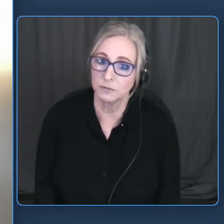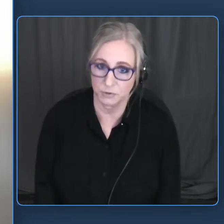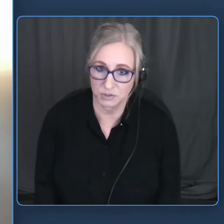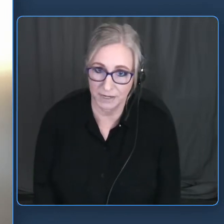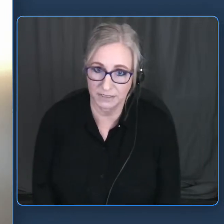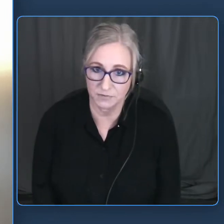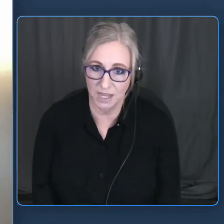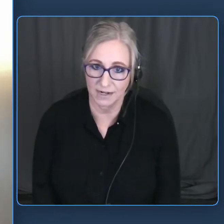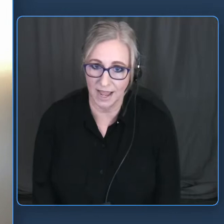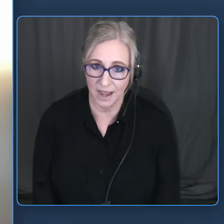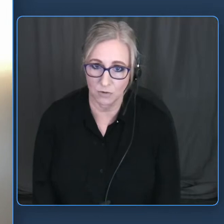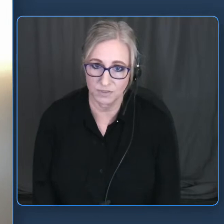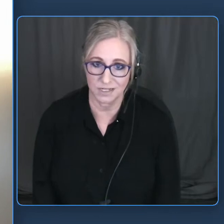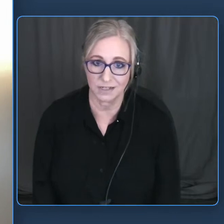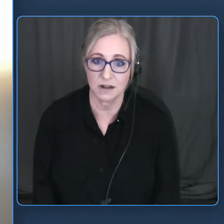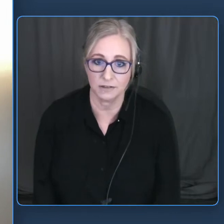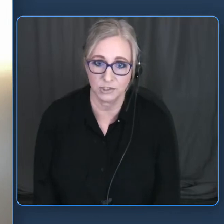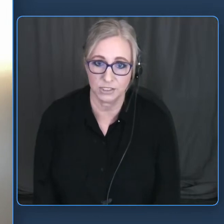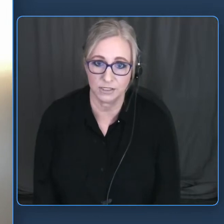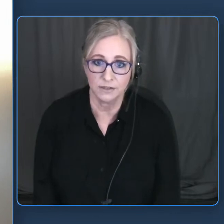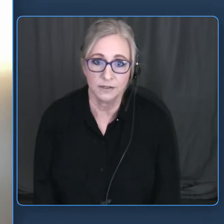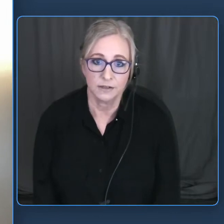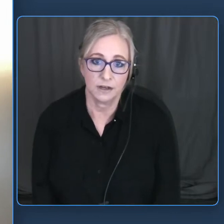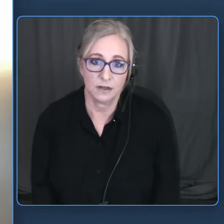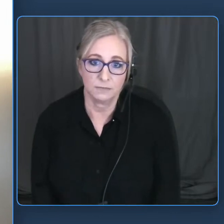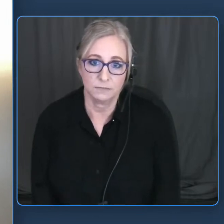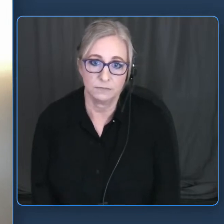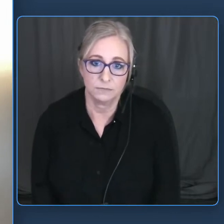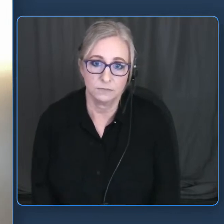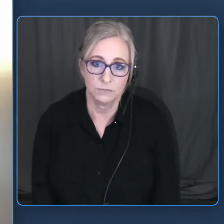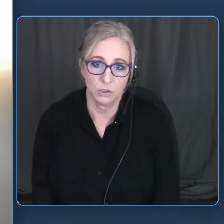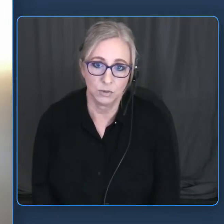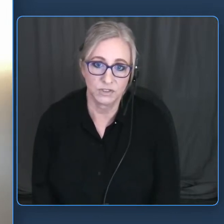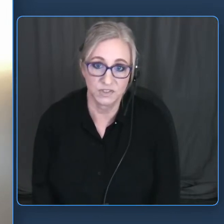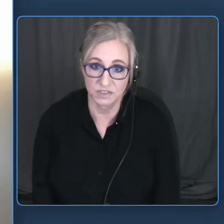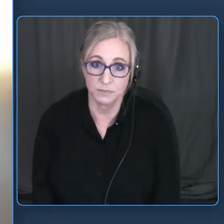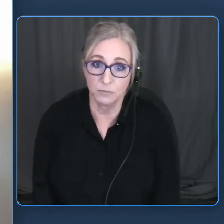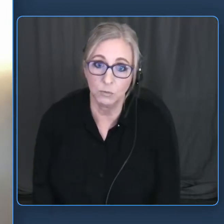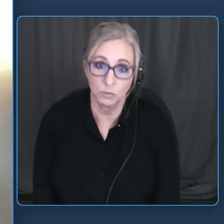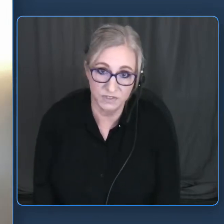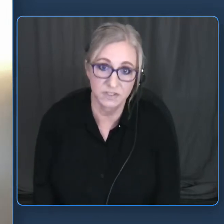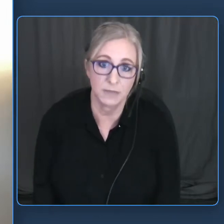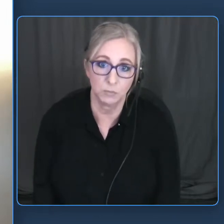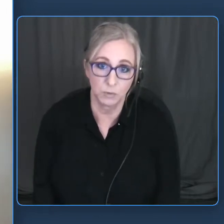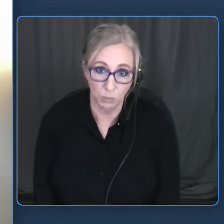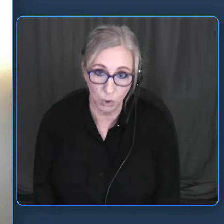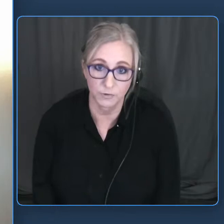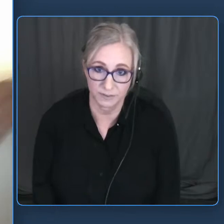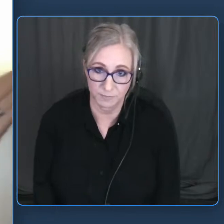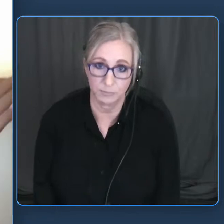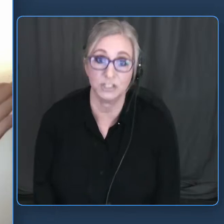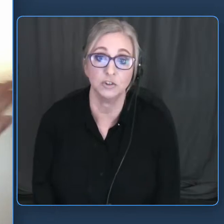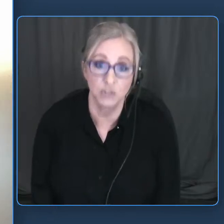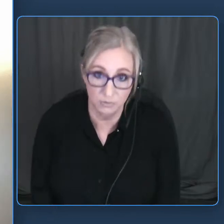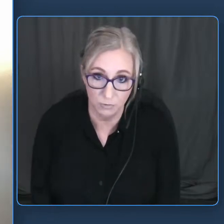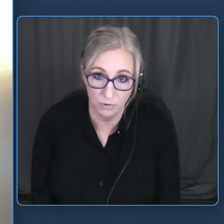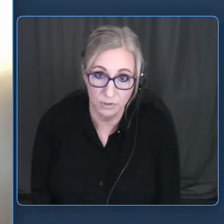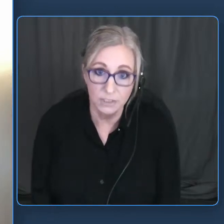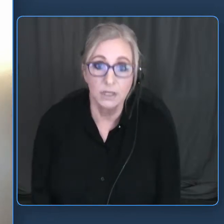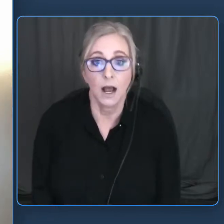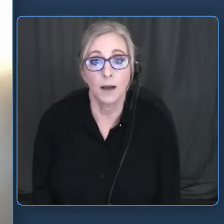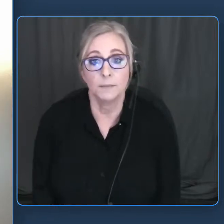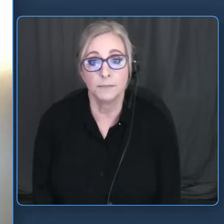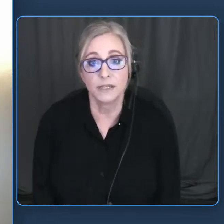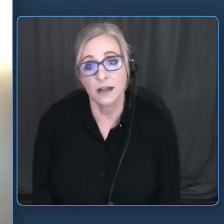two different perspectives on how this technology would assist them and would work for deaf people in